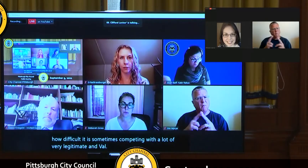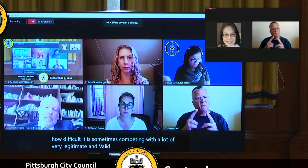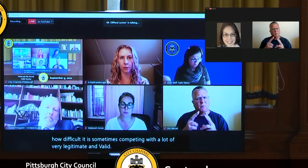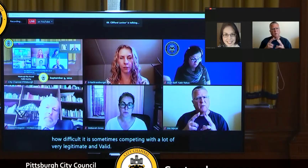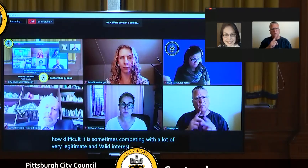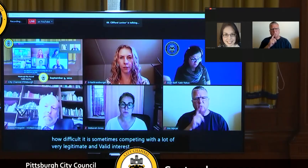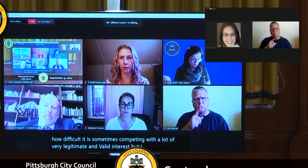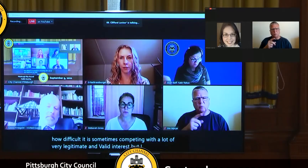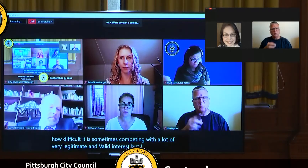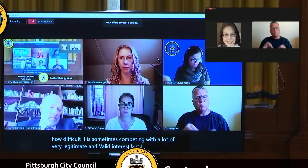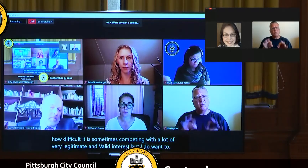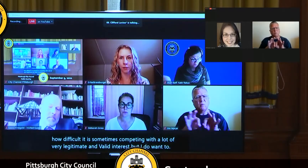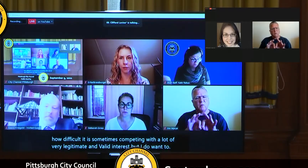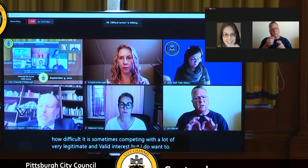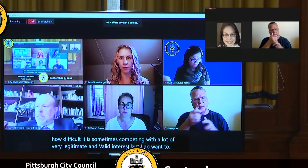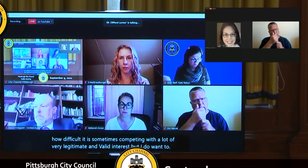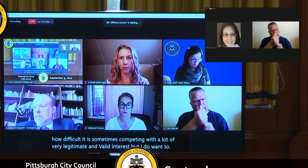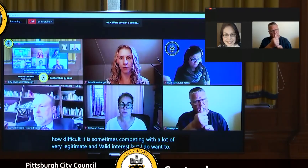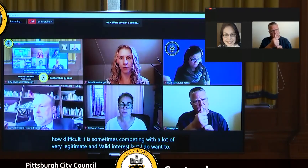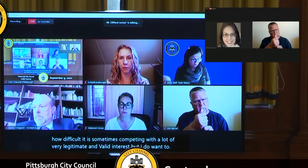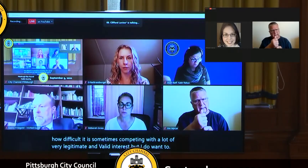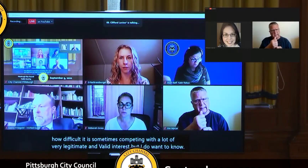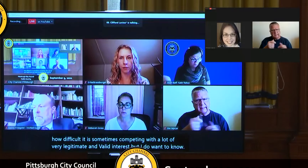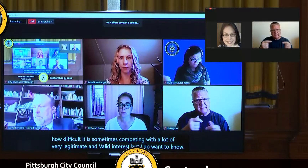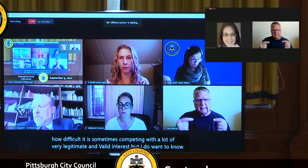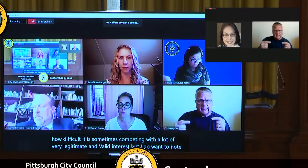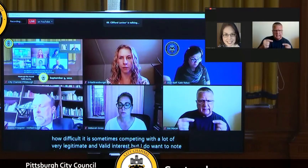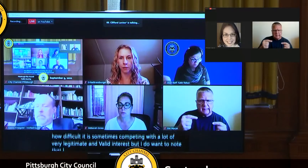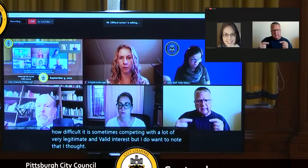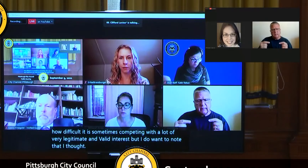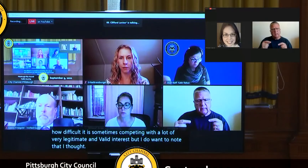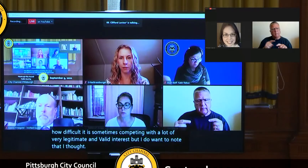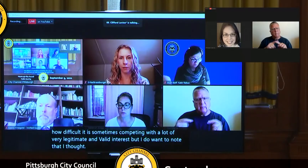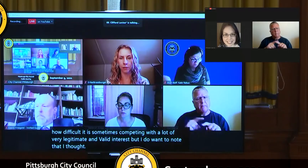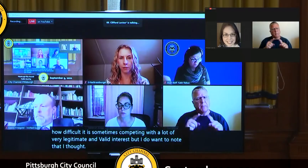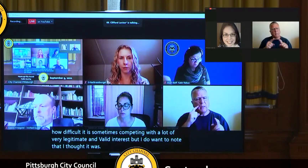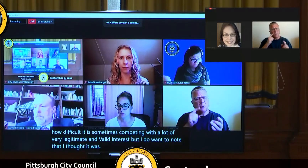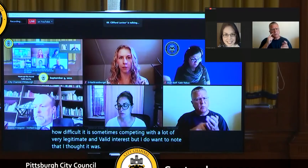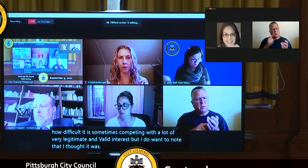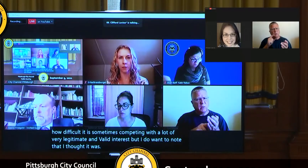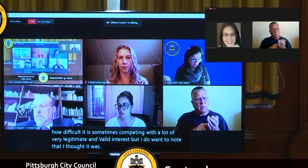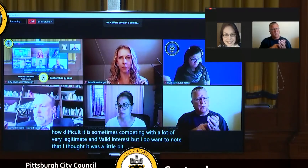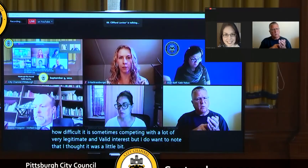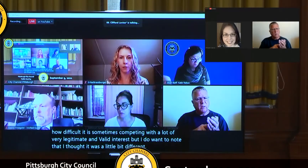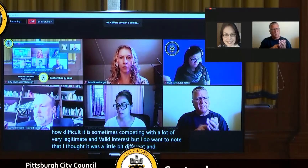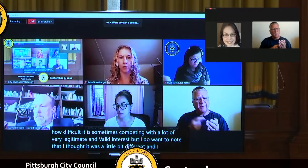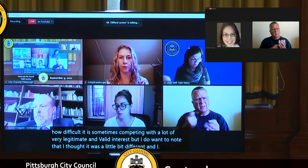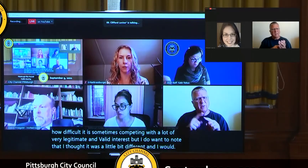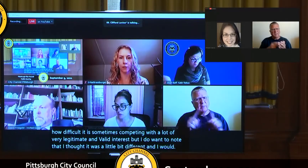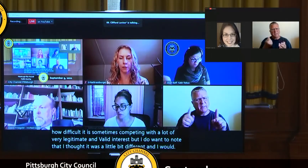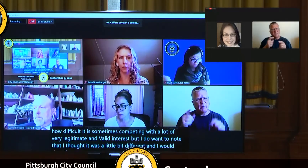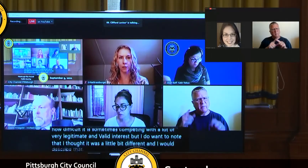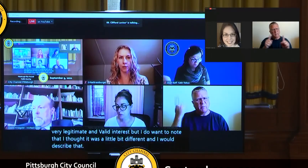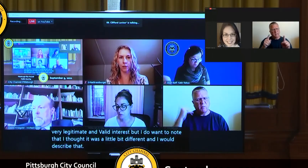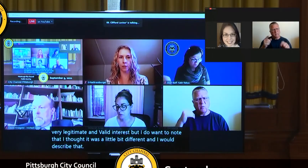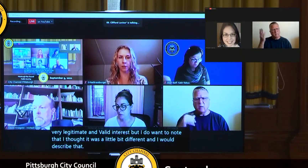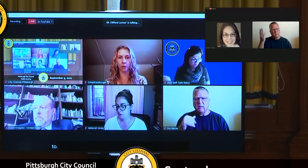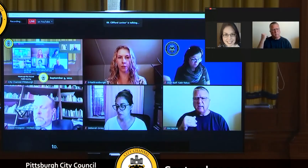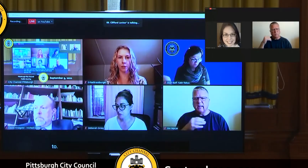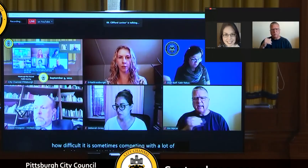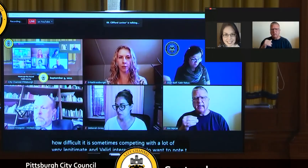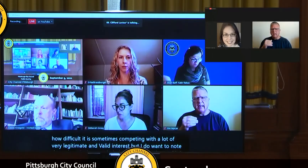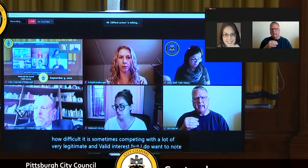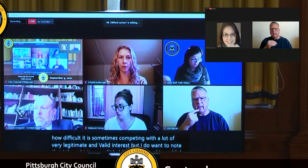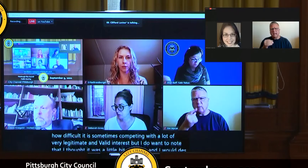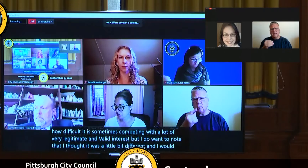interests. But I do want to note that I thought this year it was a little bit different, and I would ascribe that to President